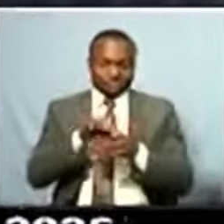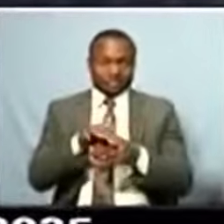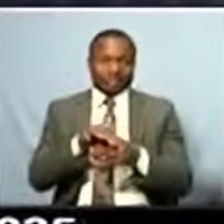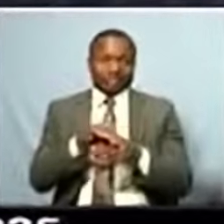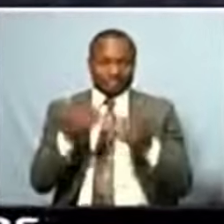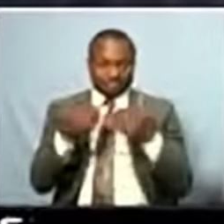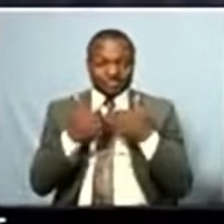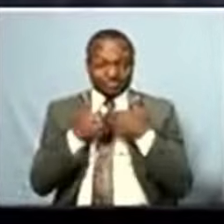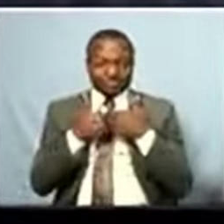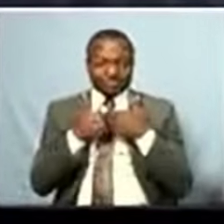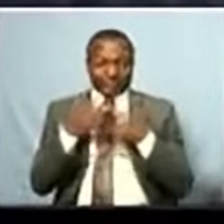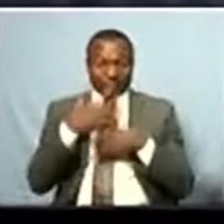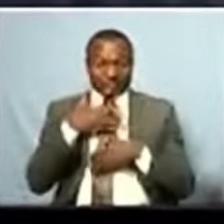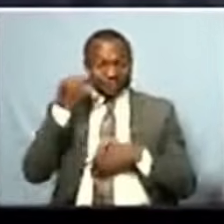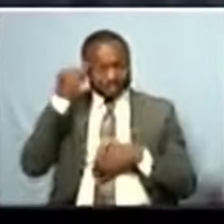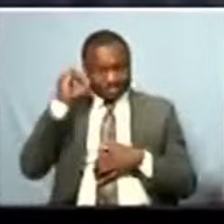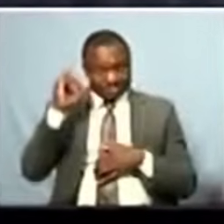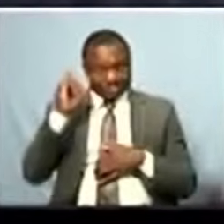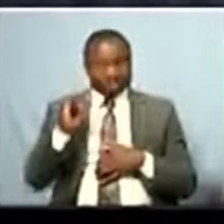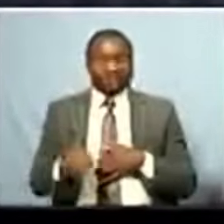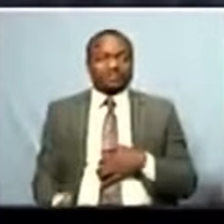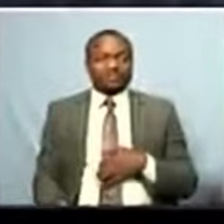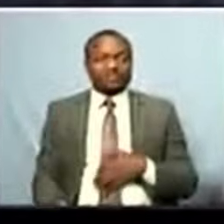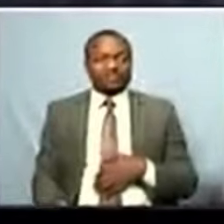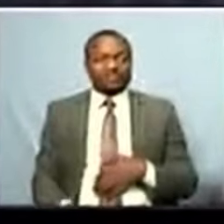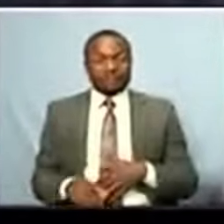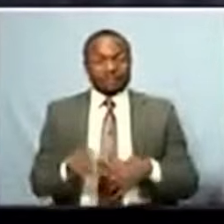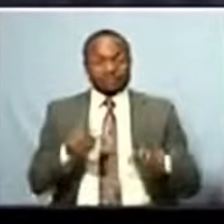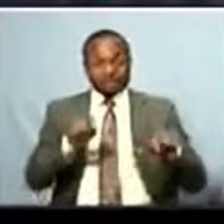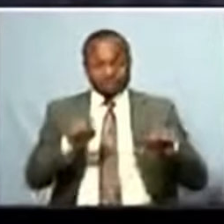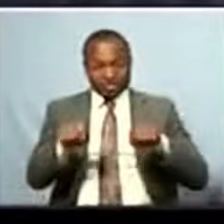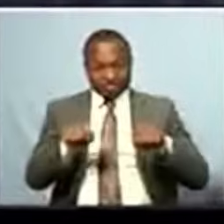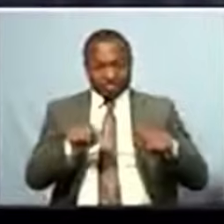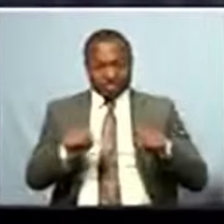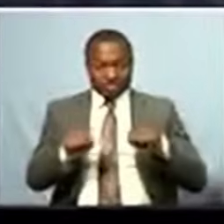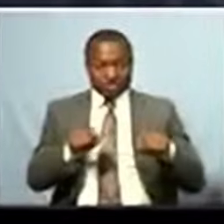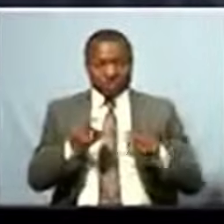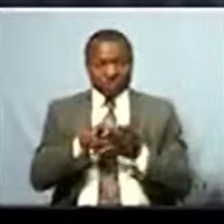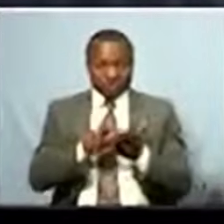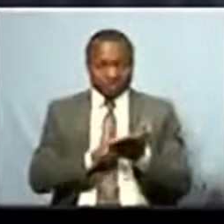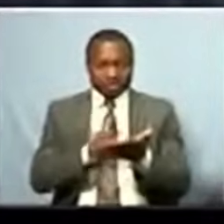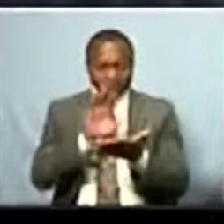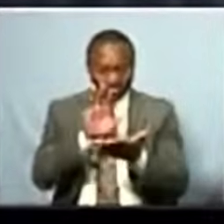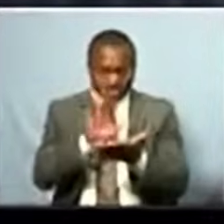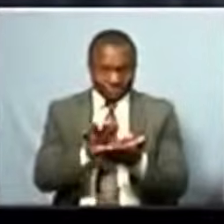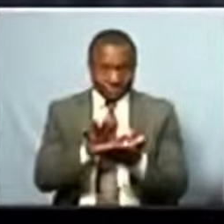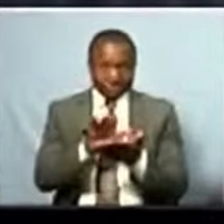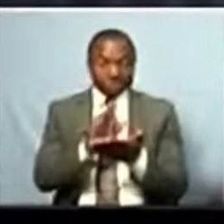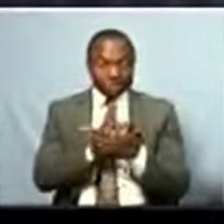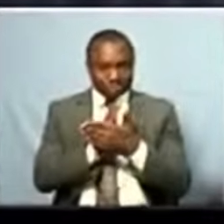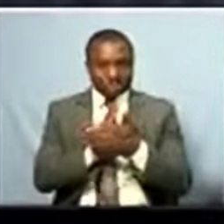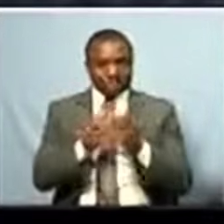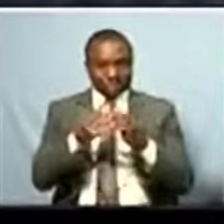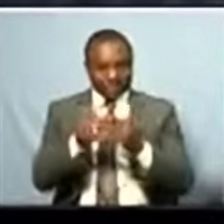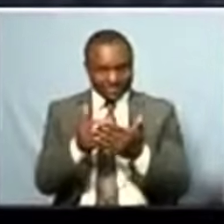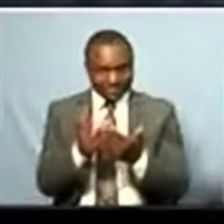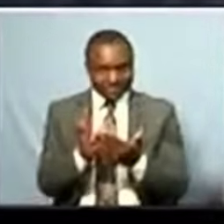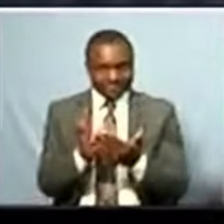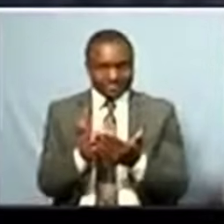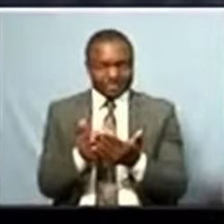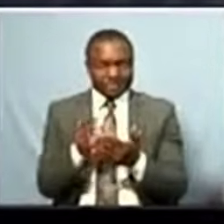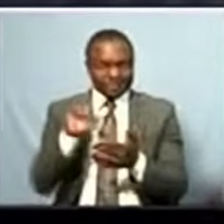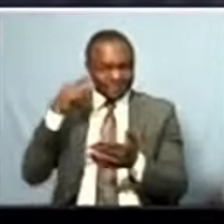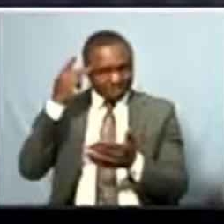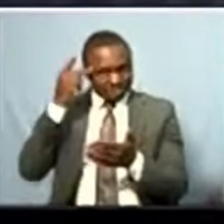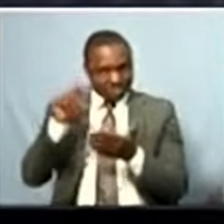have actually, my view is that there will be regulations that will provide it, that will guide on how